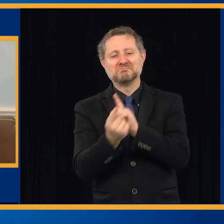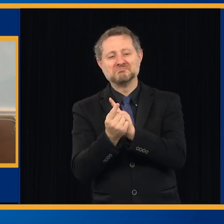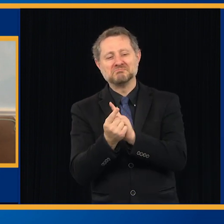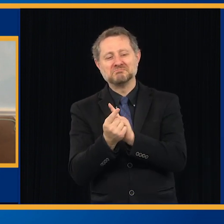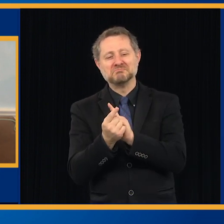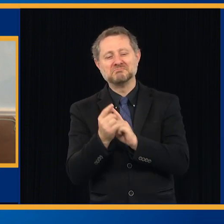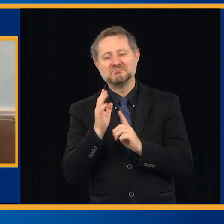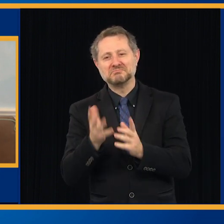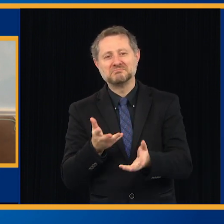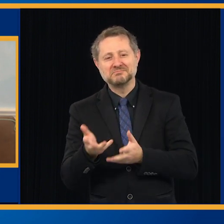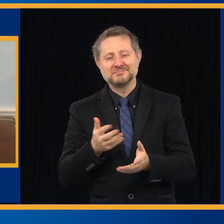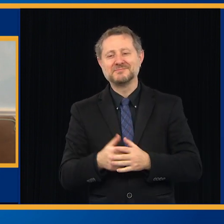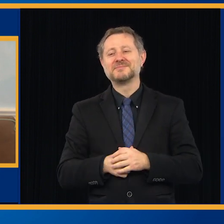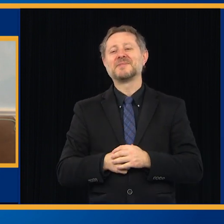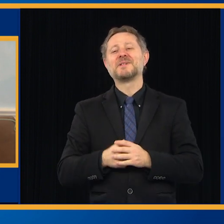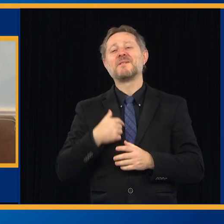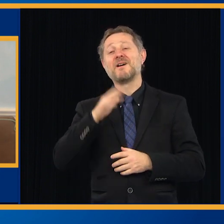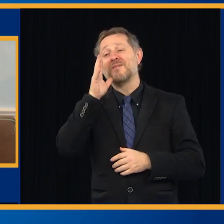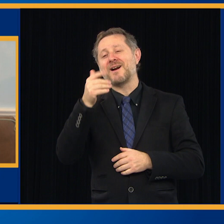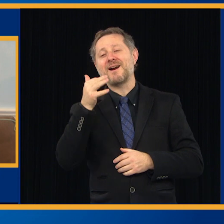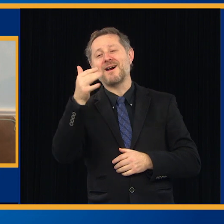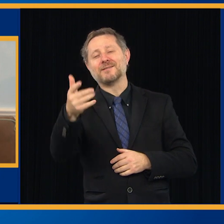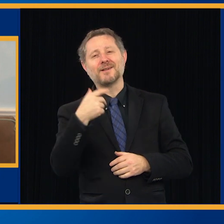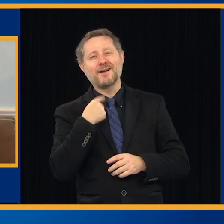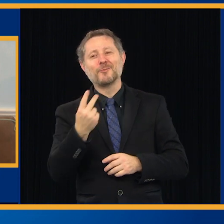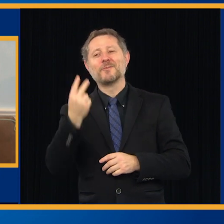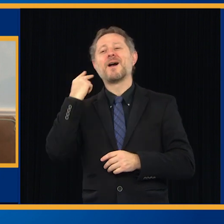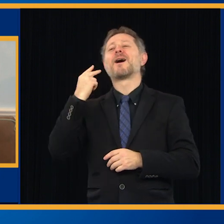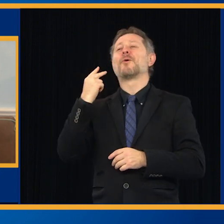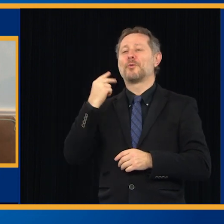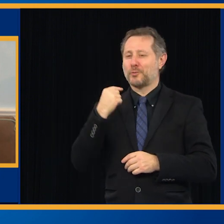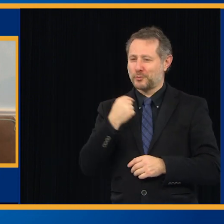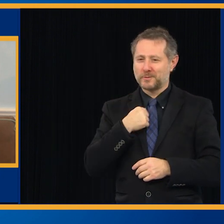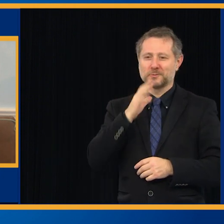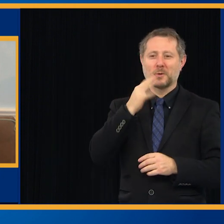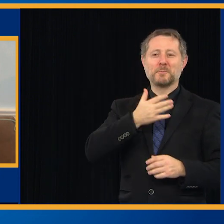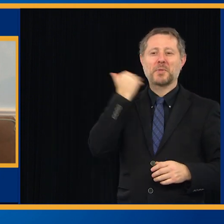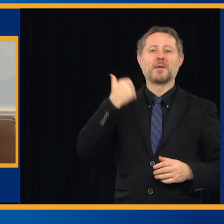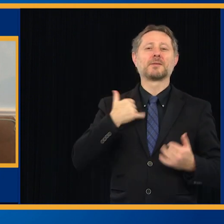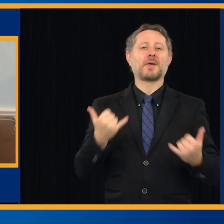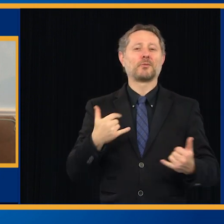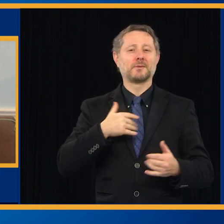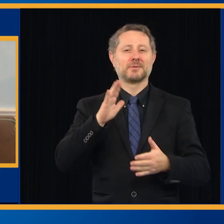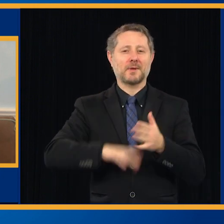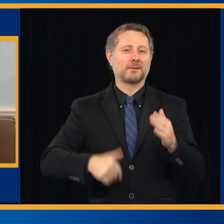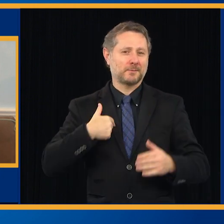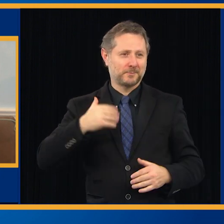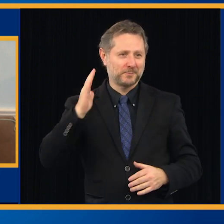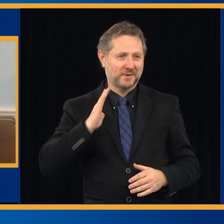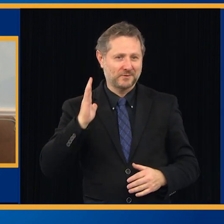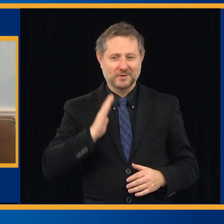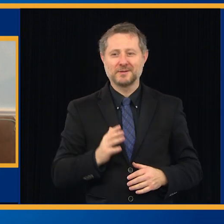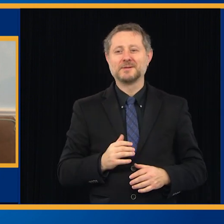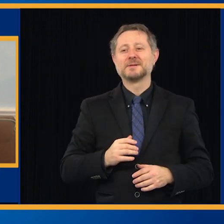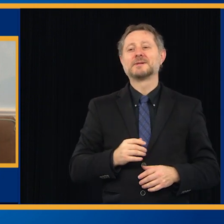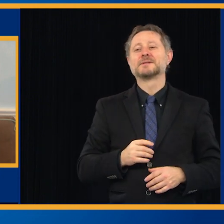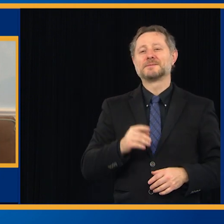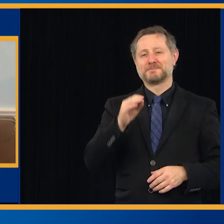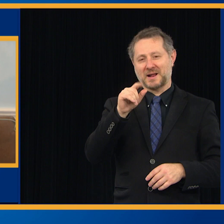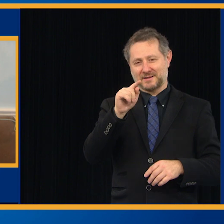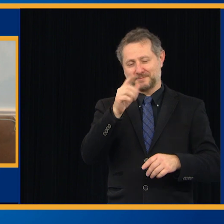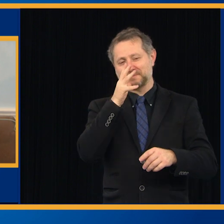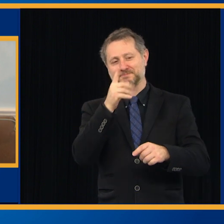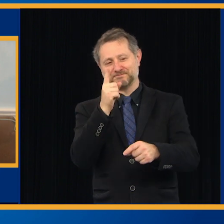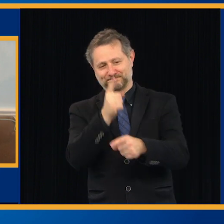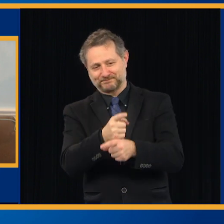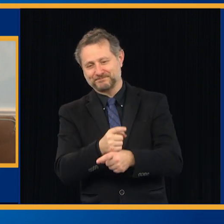and we'll look back at this, and we'll say that we're the better for it, right? That's Right? right. It's time